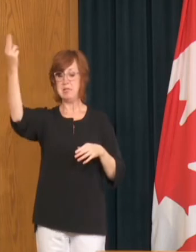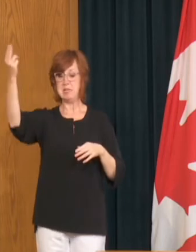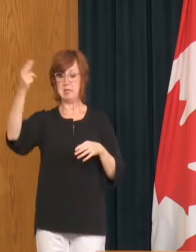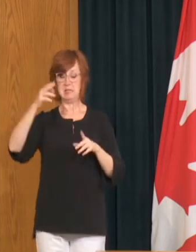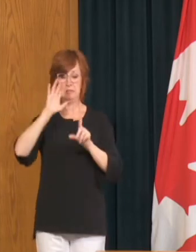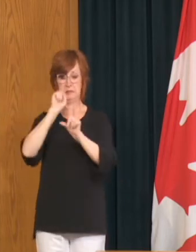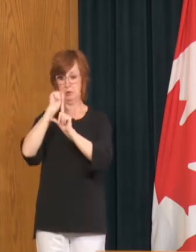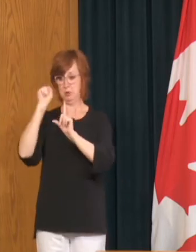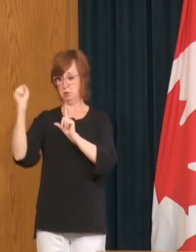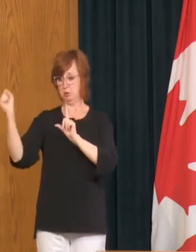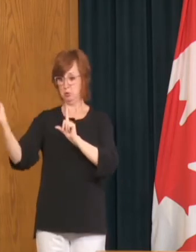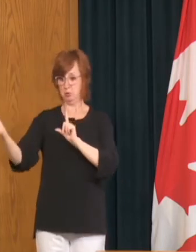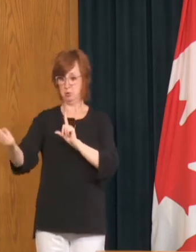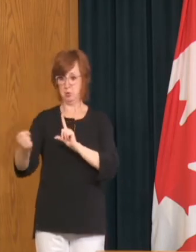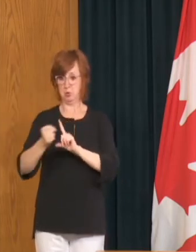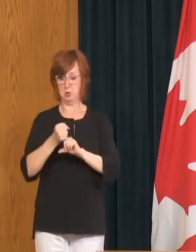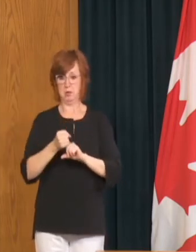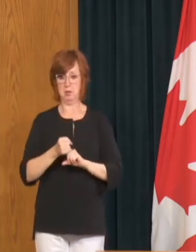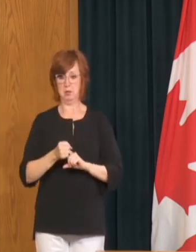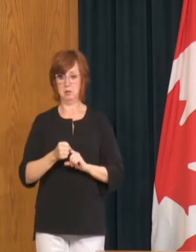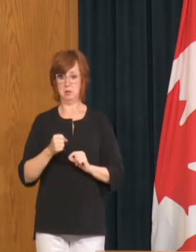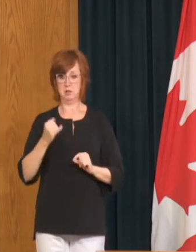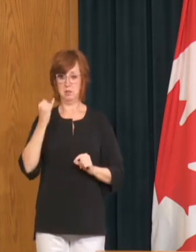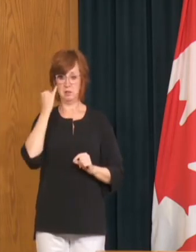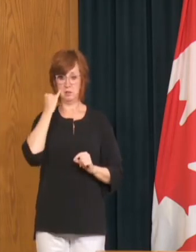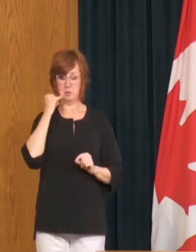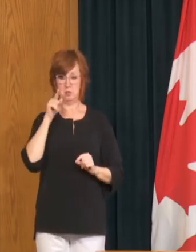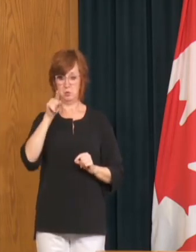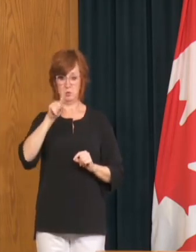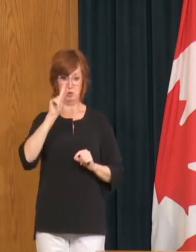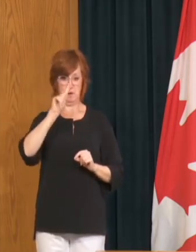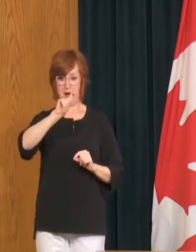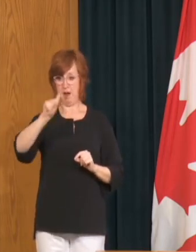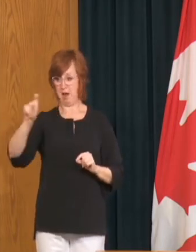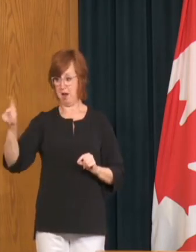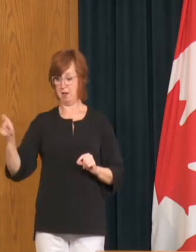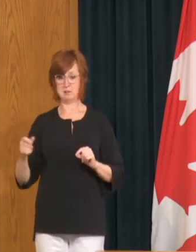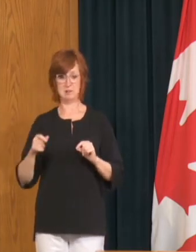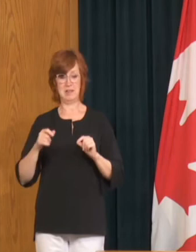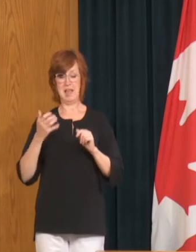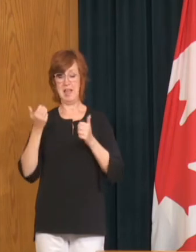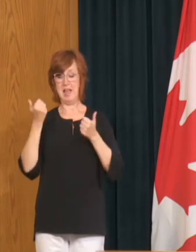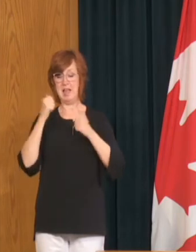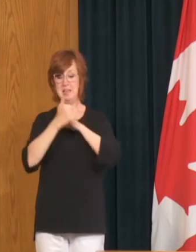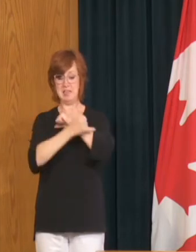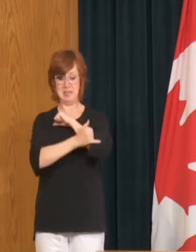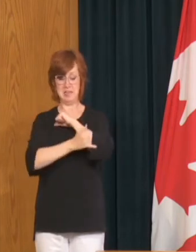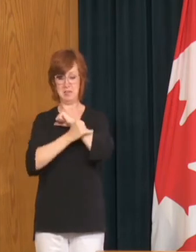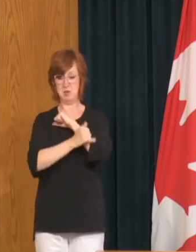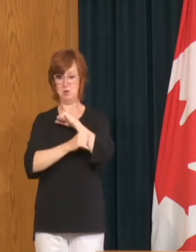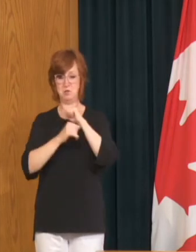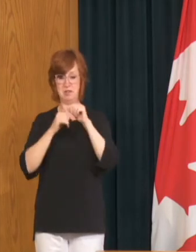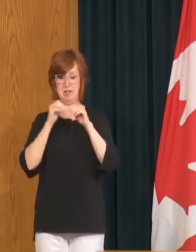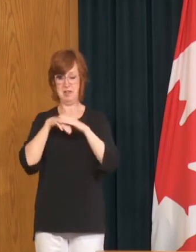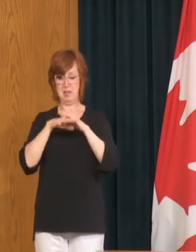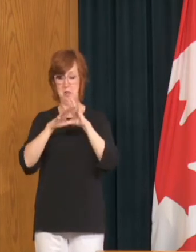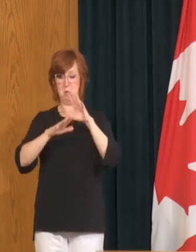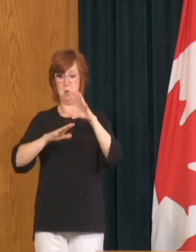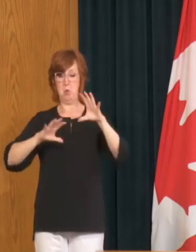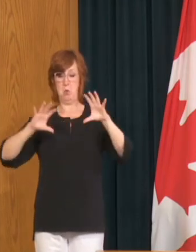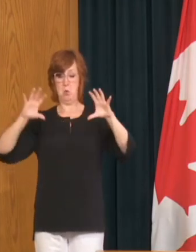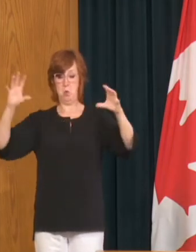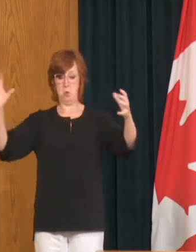don't think you can ask anyone if they're going to raise taxes 3-4 years down the road. We may not form government after this October. The expectation is that